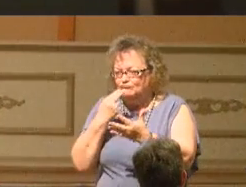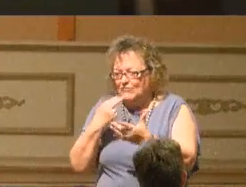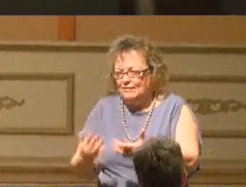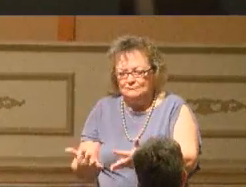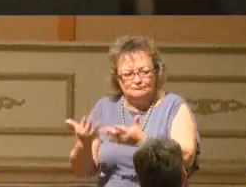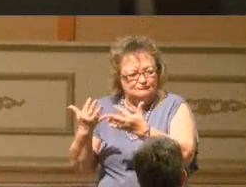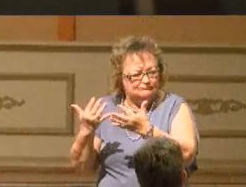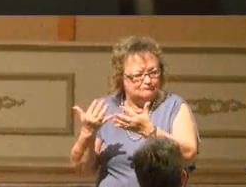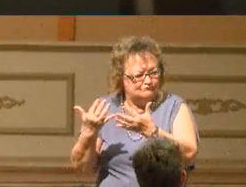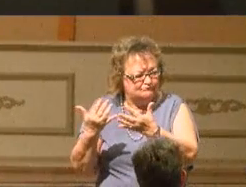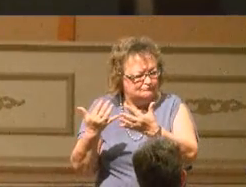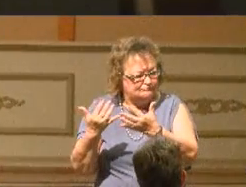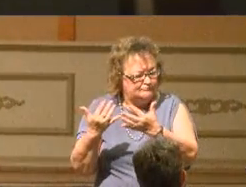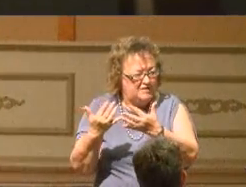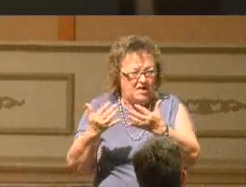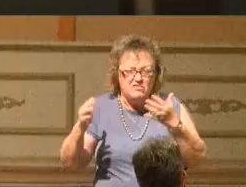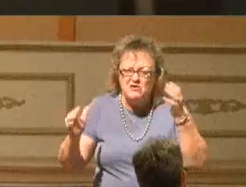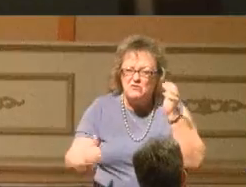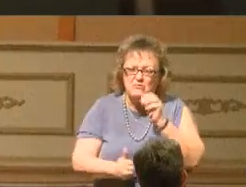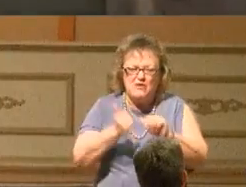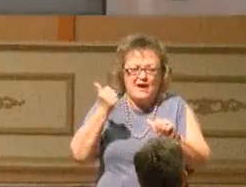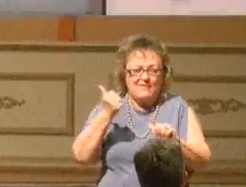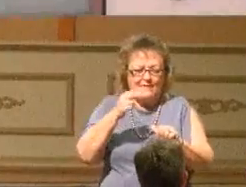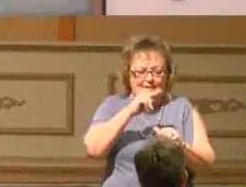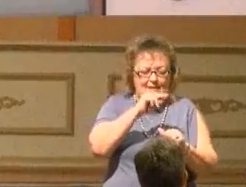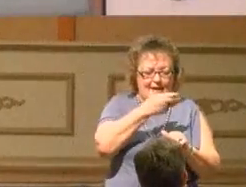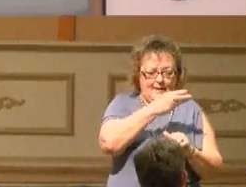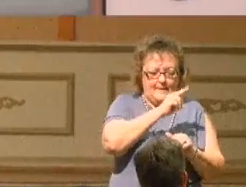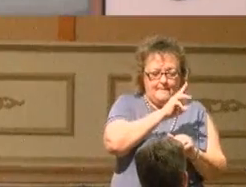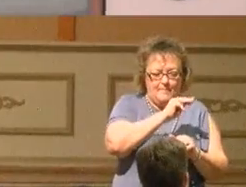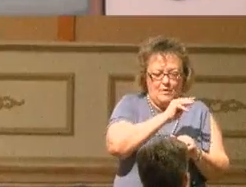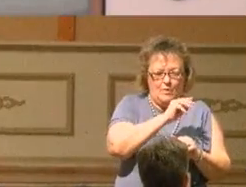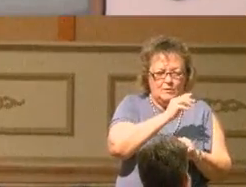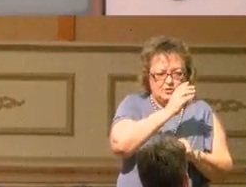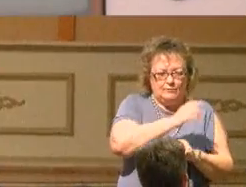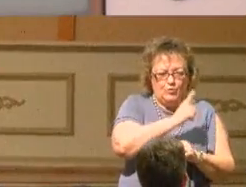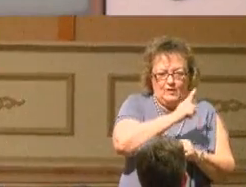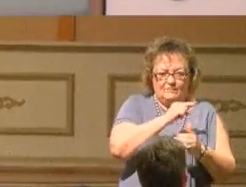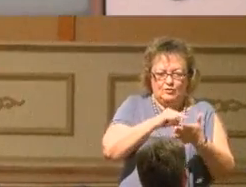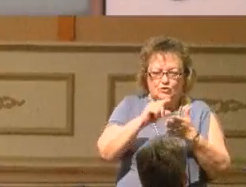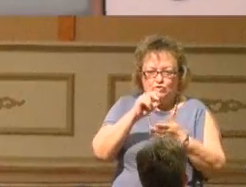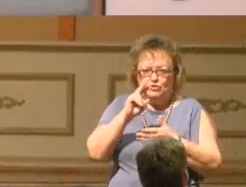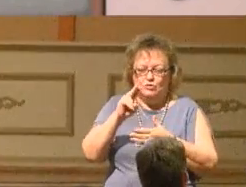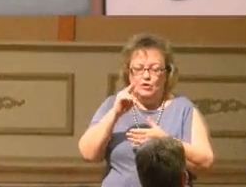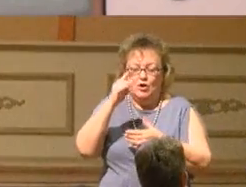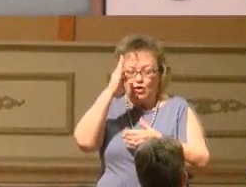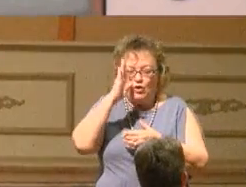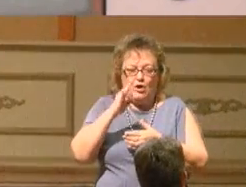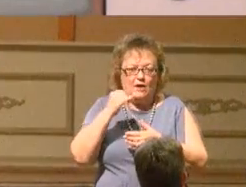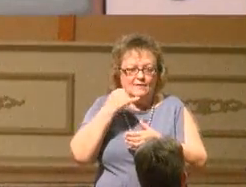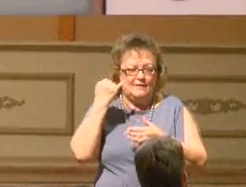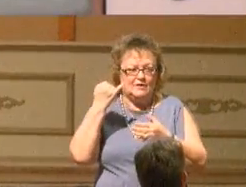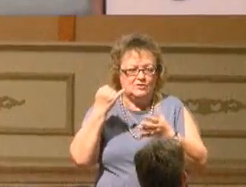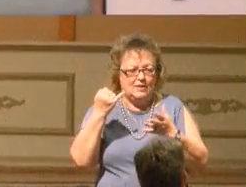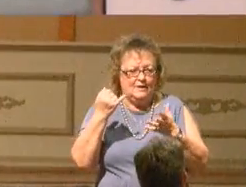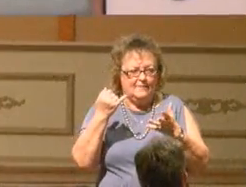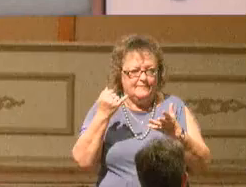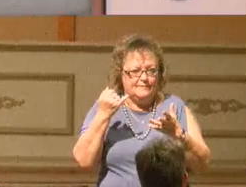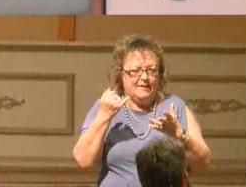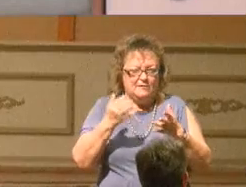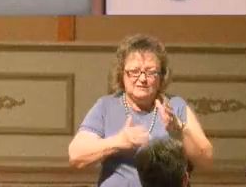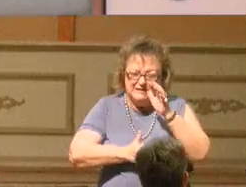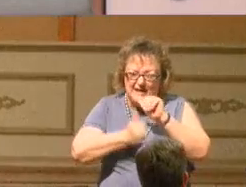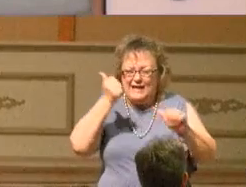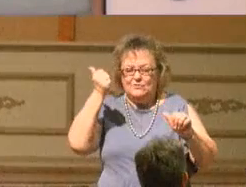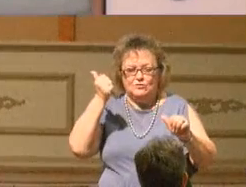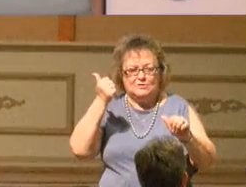The wrath. Nahum 1:2, listen to this. God is jealous, and the Lord revengeth. The Lord revengeth and is furious.